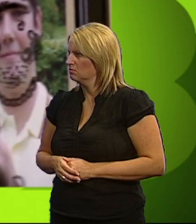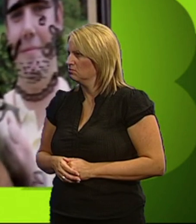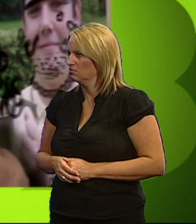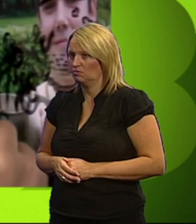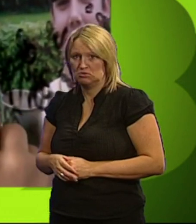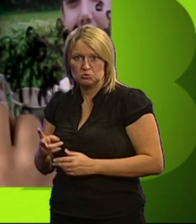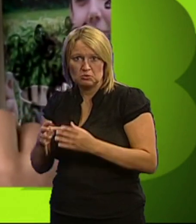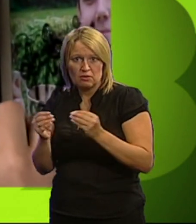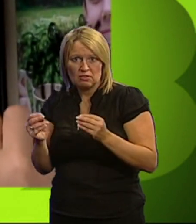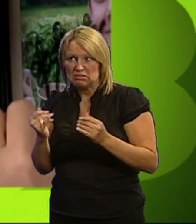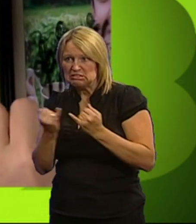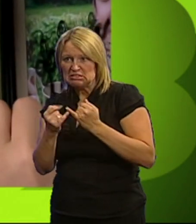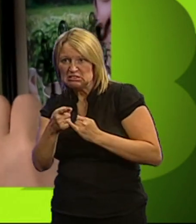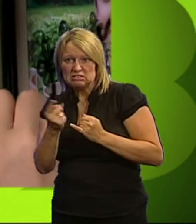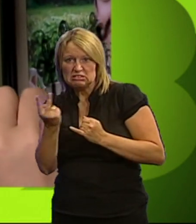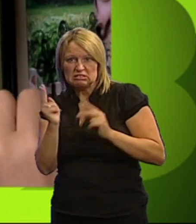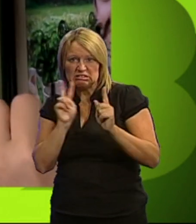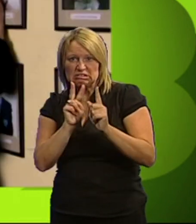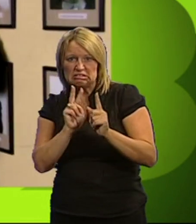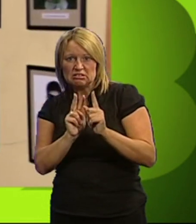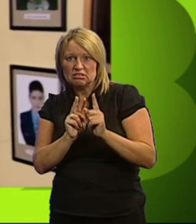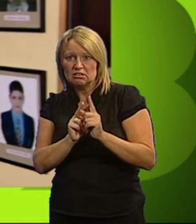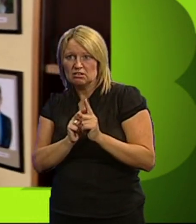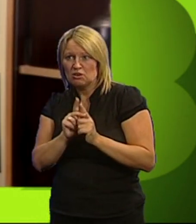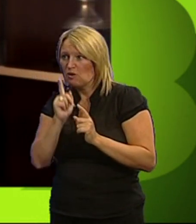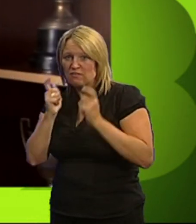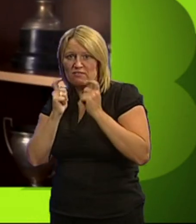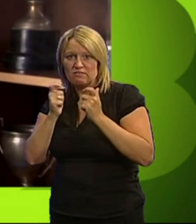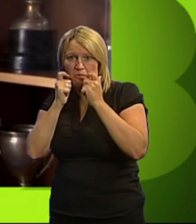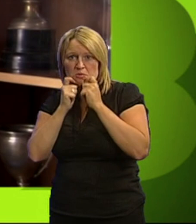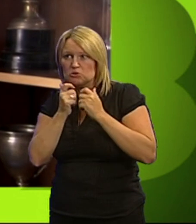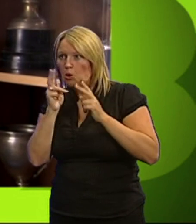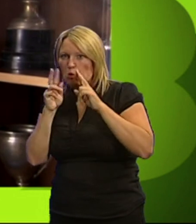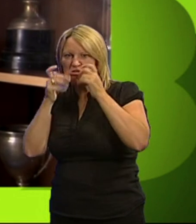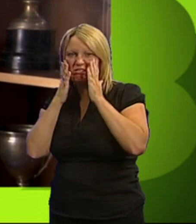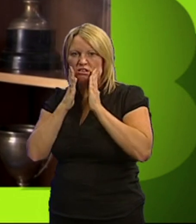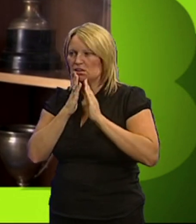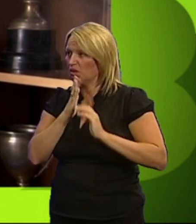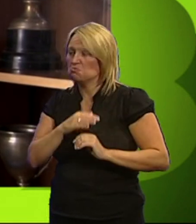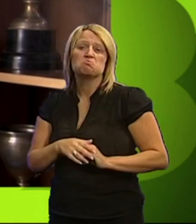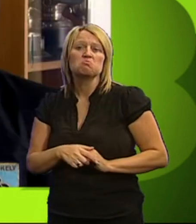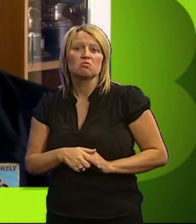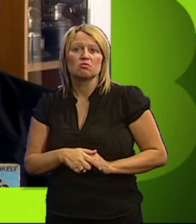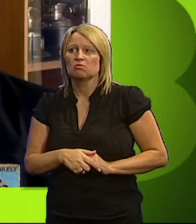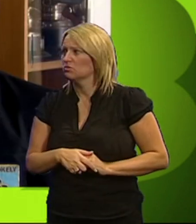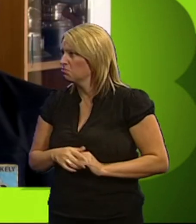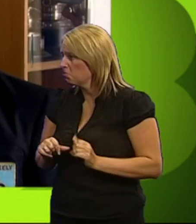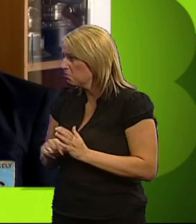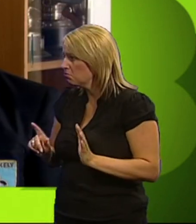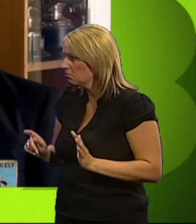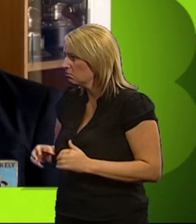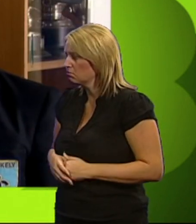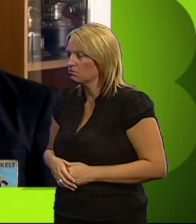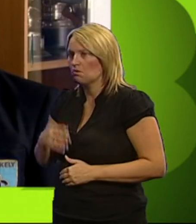So the twins are not falling at your feet anymore. I thought they really went for the whole vampire look. They do. So what's the problem